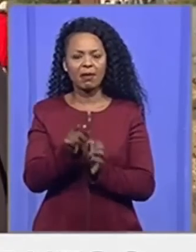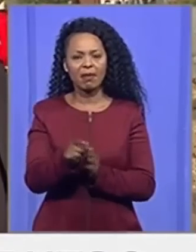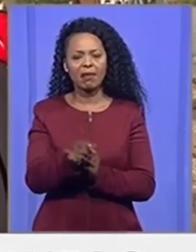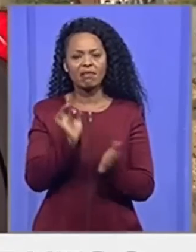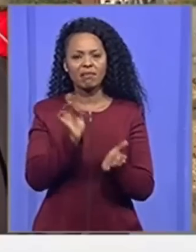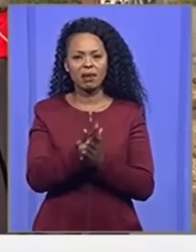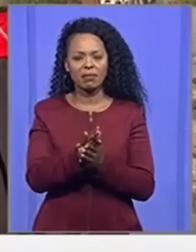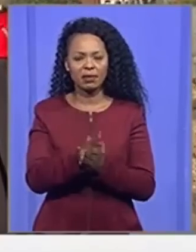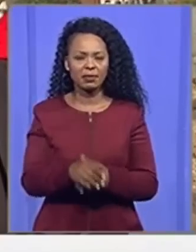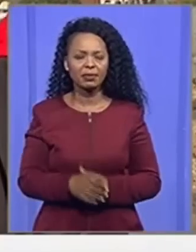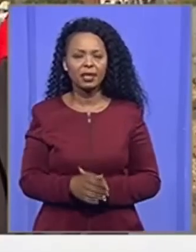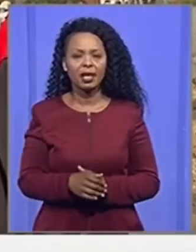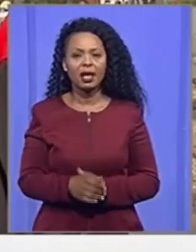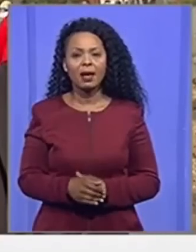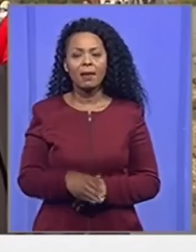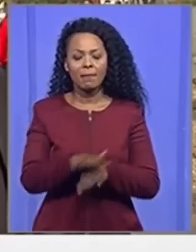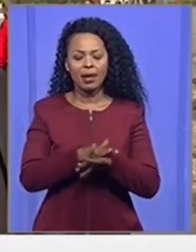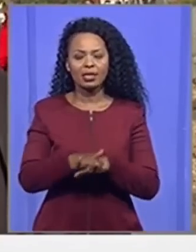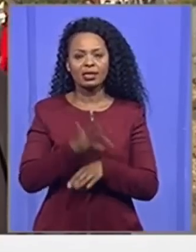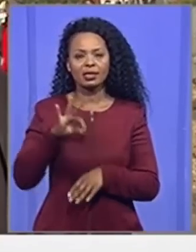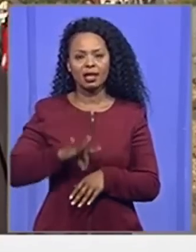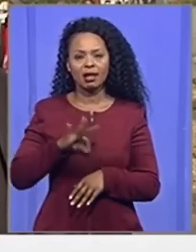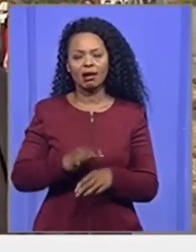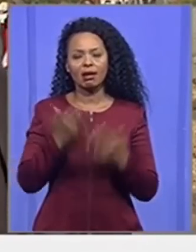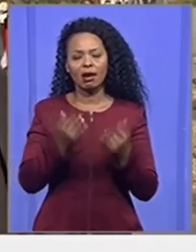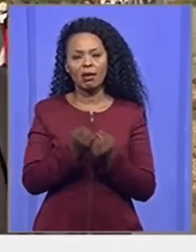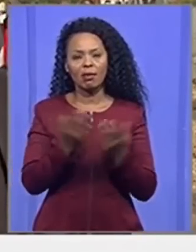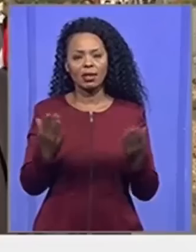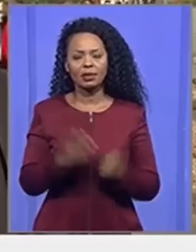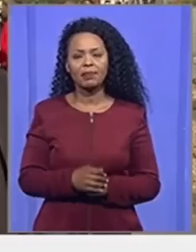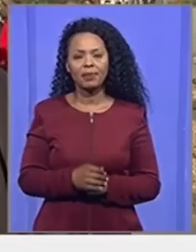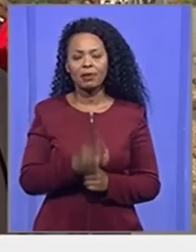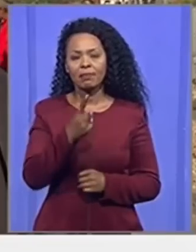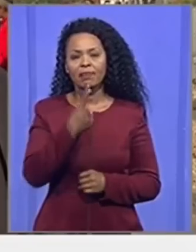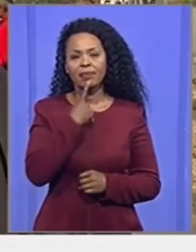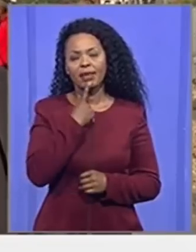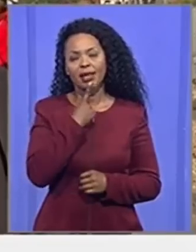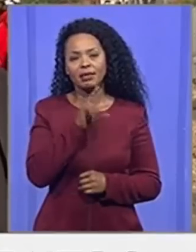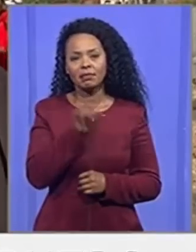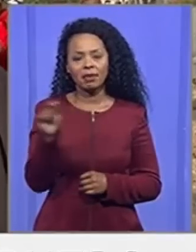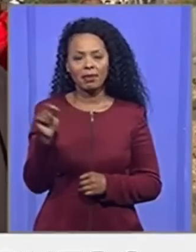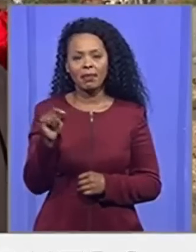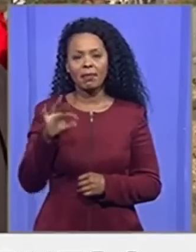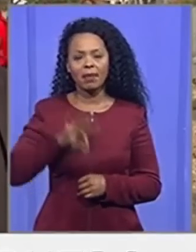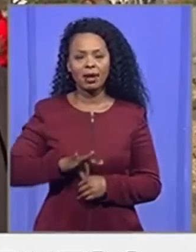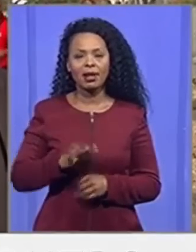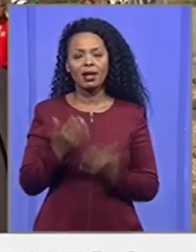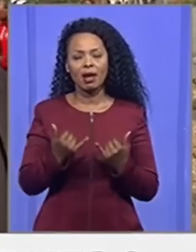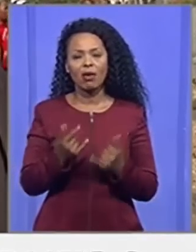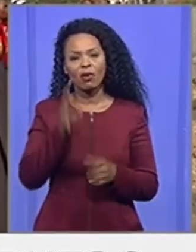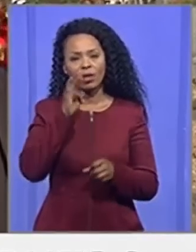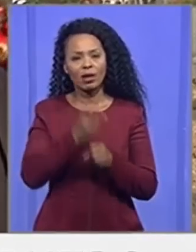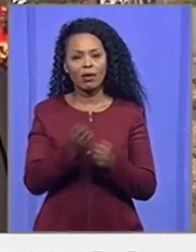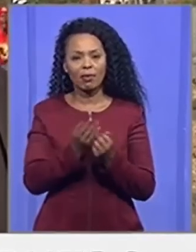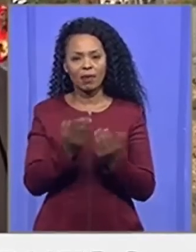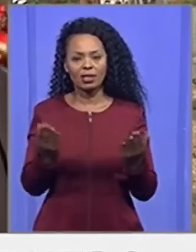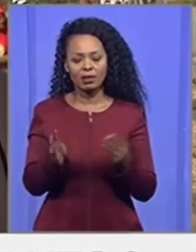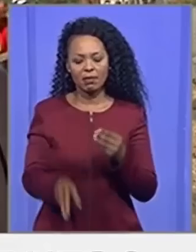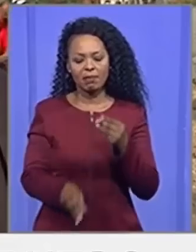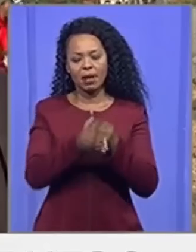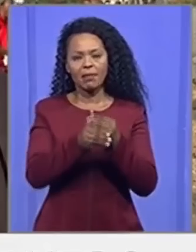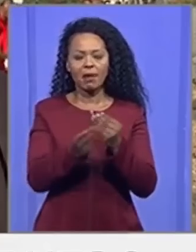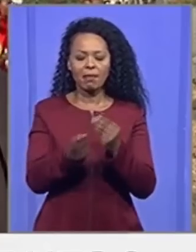basebetsi basic salary ya bona mona ke 5,700 ka kgwedi. Jwale re batla 13,800 eno. E